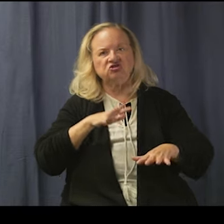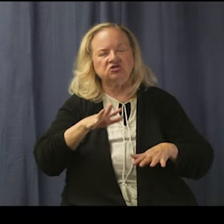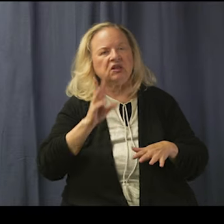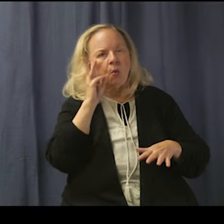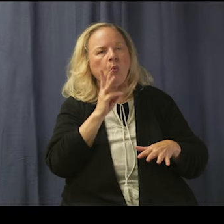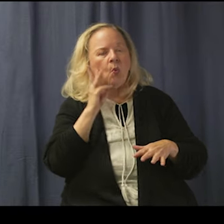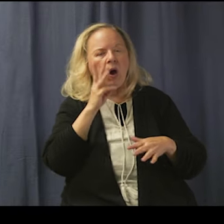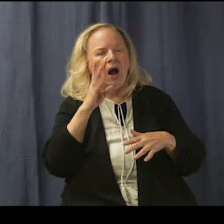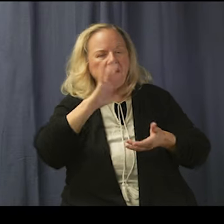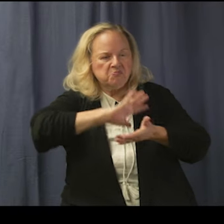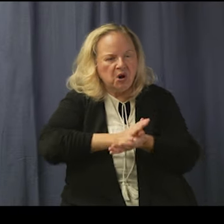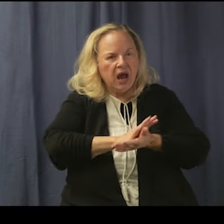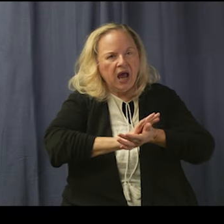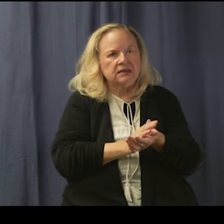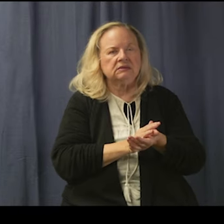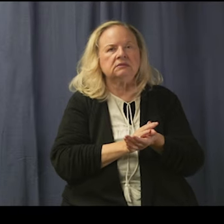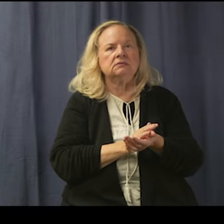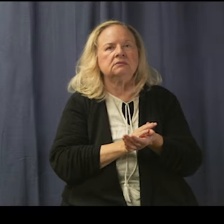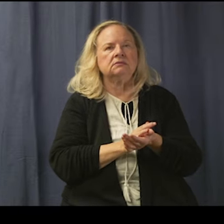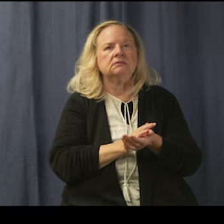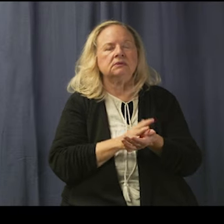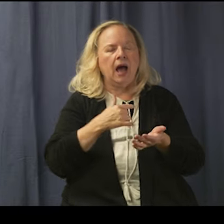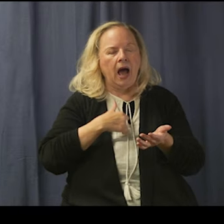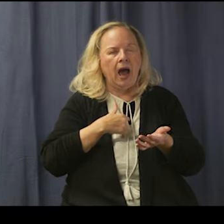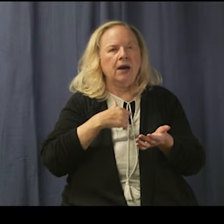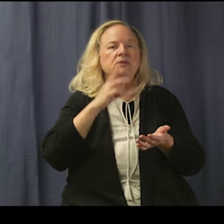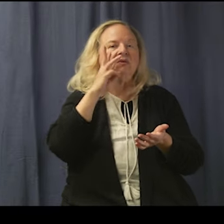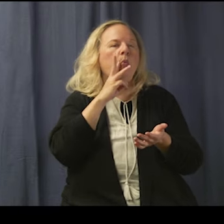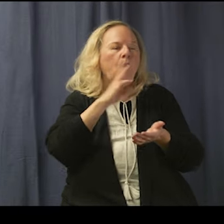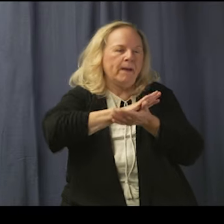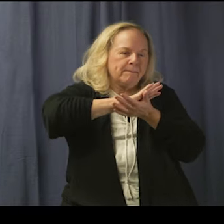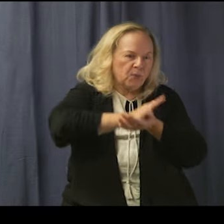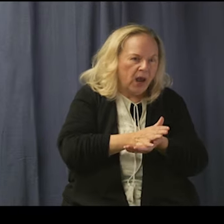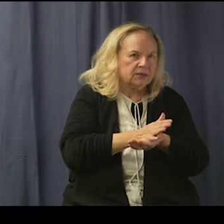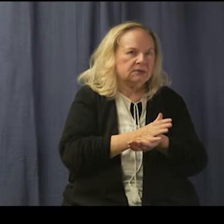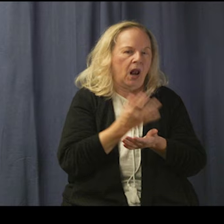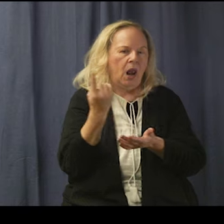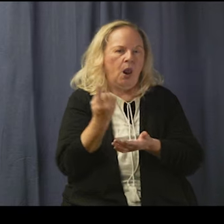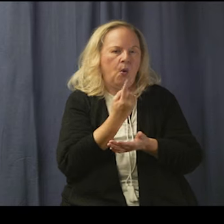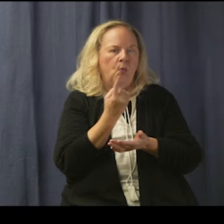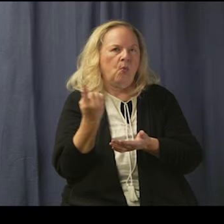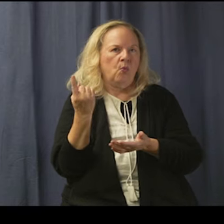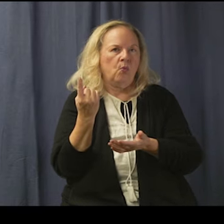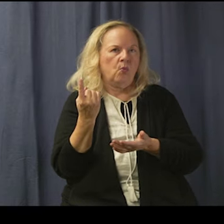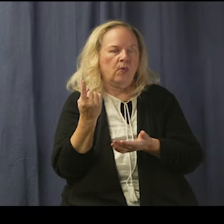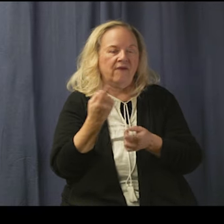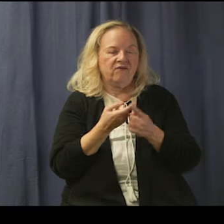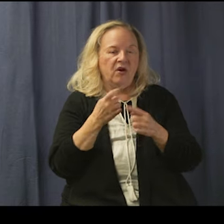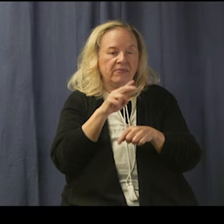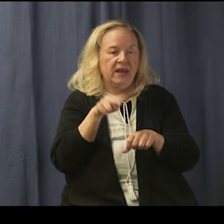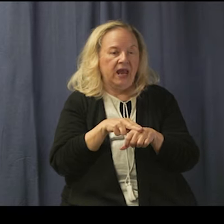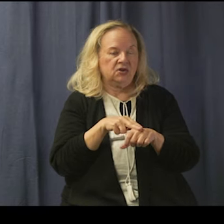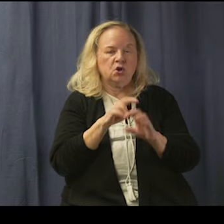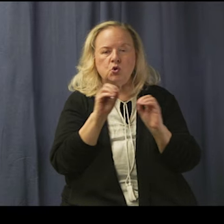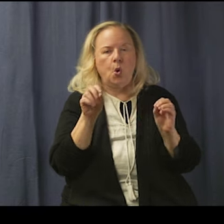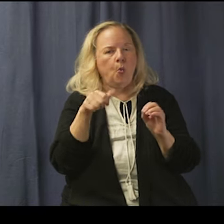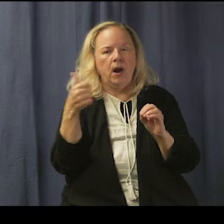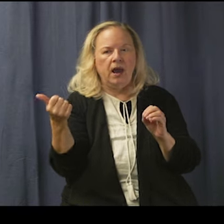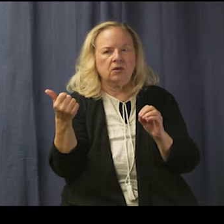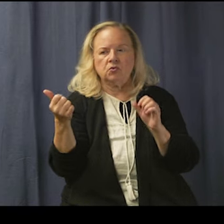winepress? And he says, I've trodden the winepress alone. And from the nations, there was no